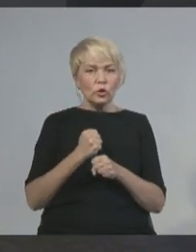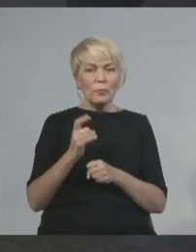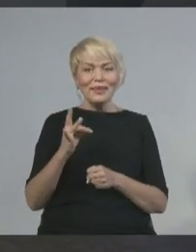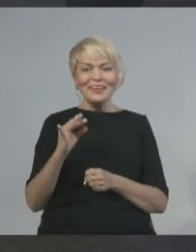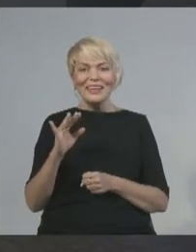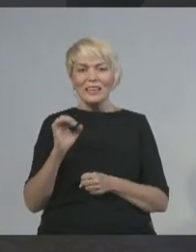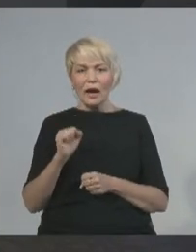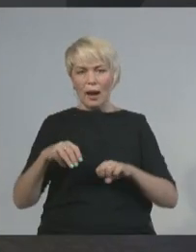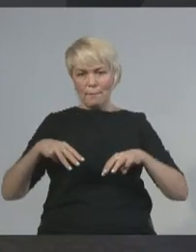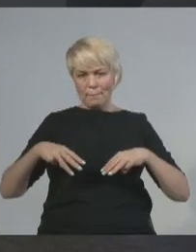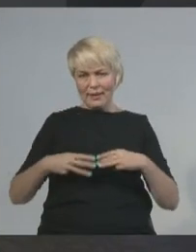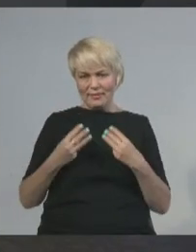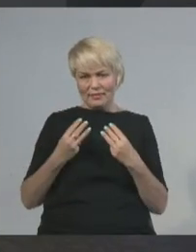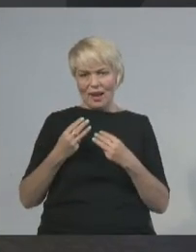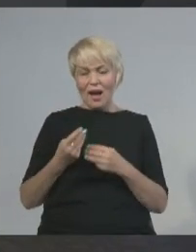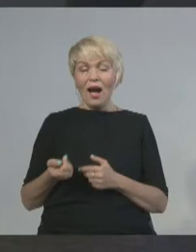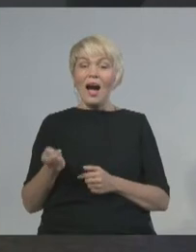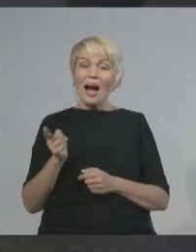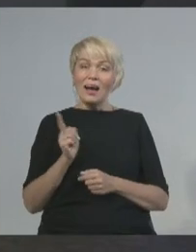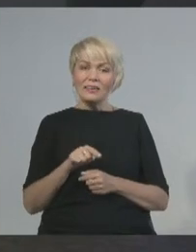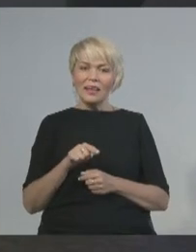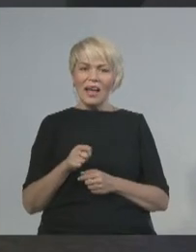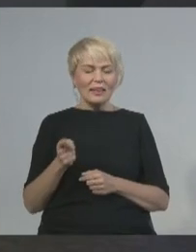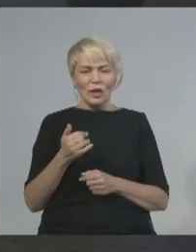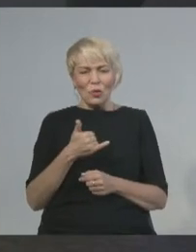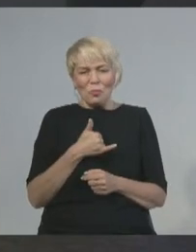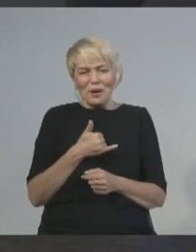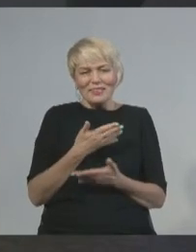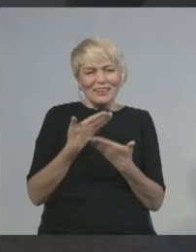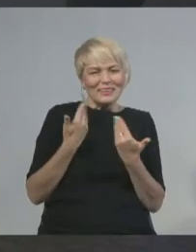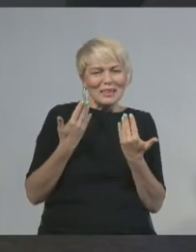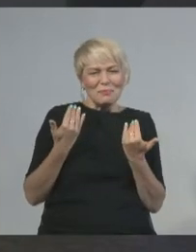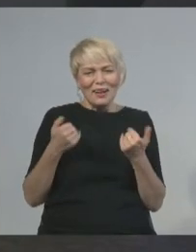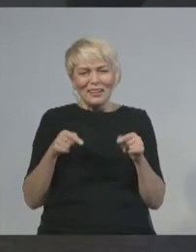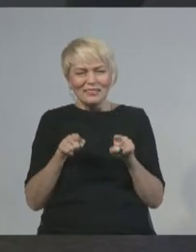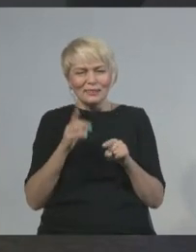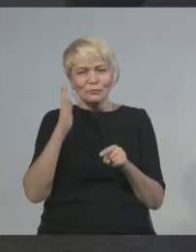perspective so i do not i do follow what